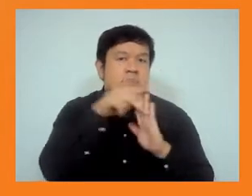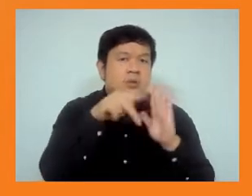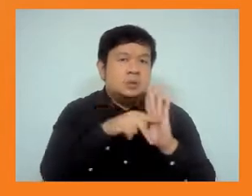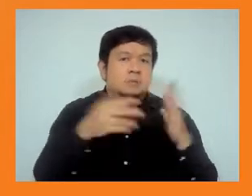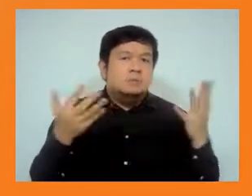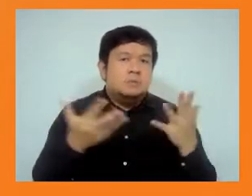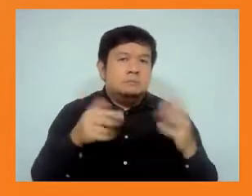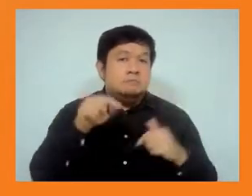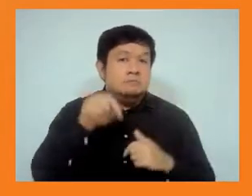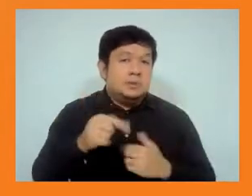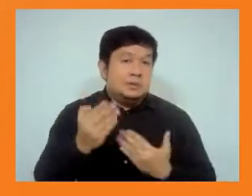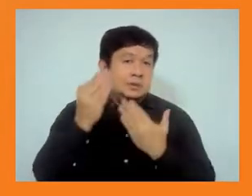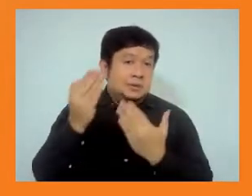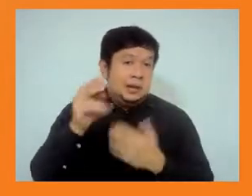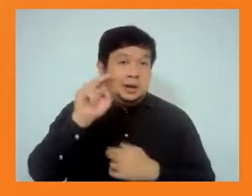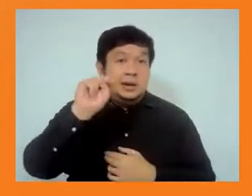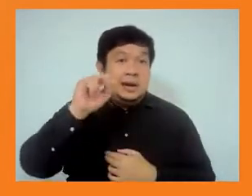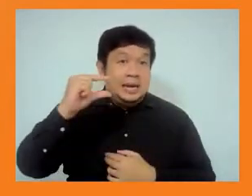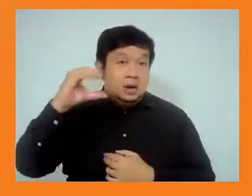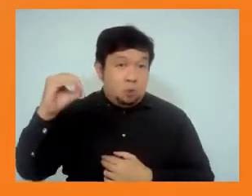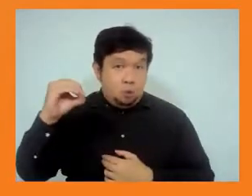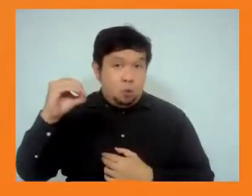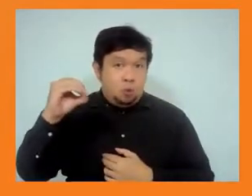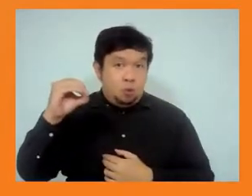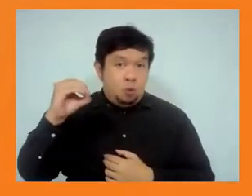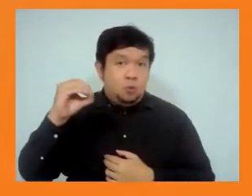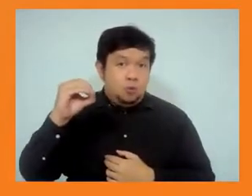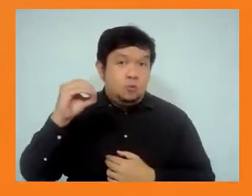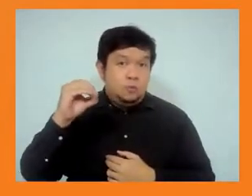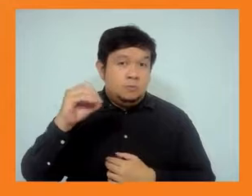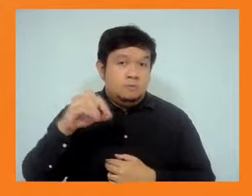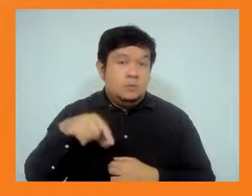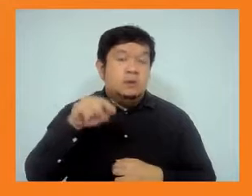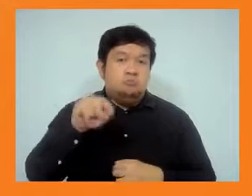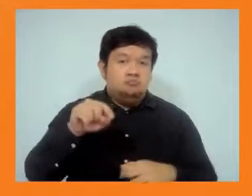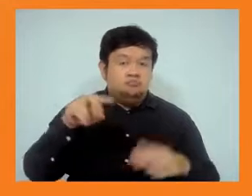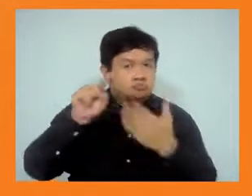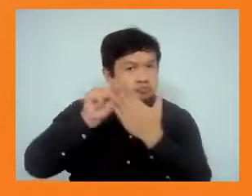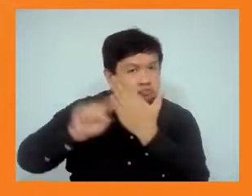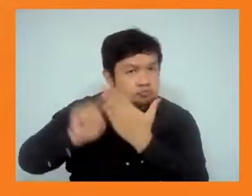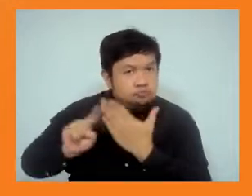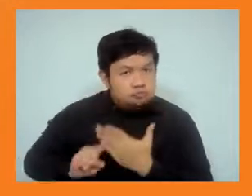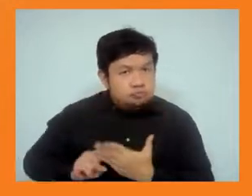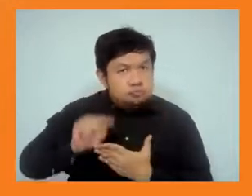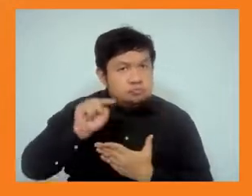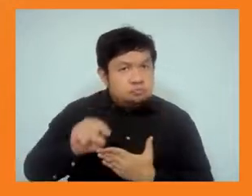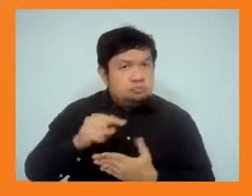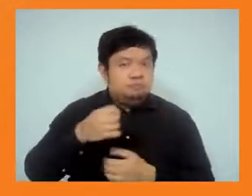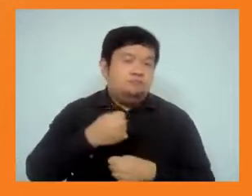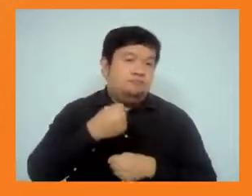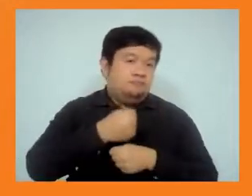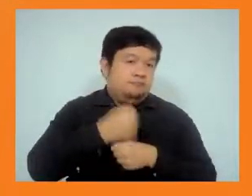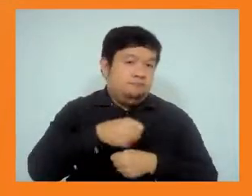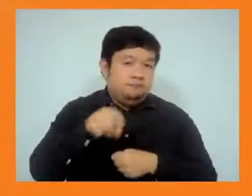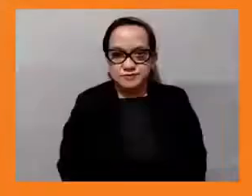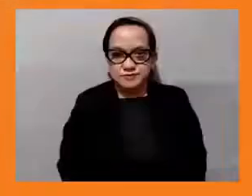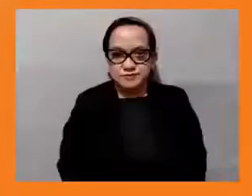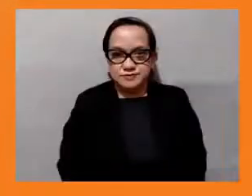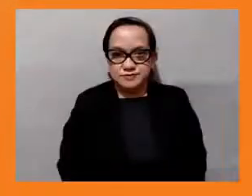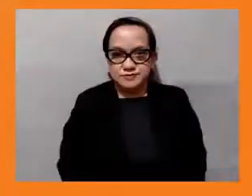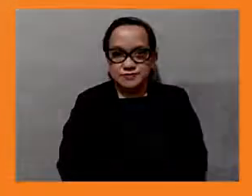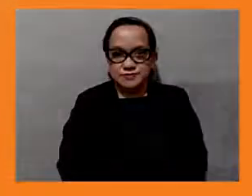Fourth, we're reviewing and looking to strengthen all of the existing policy requirements on environmental issues, including